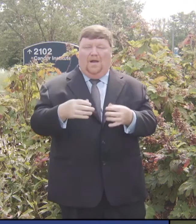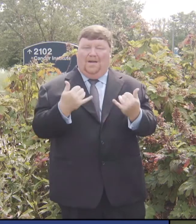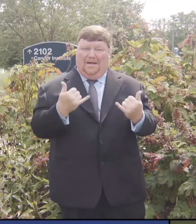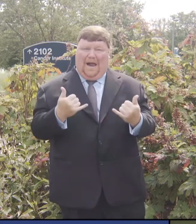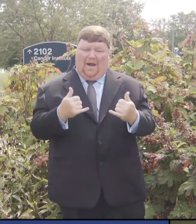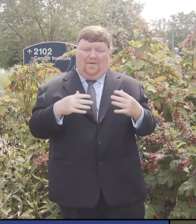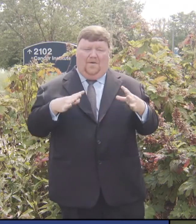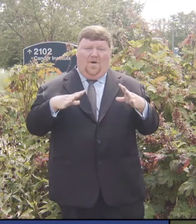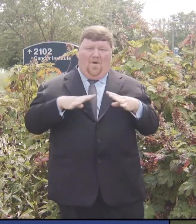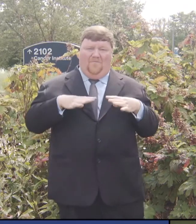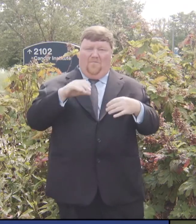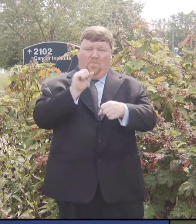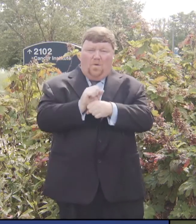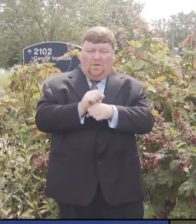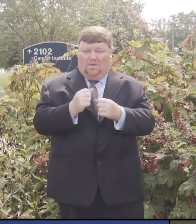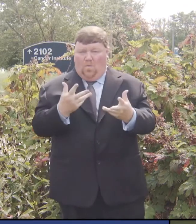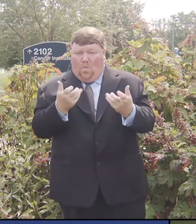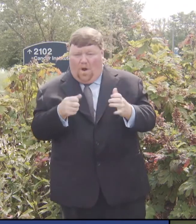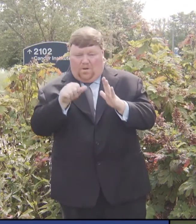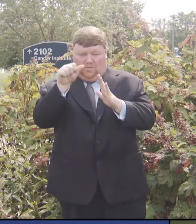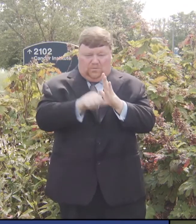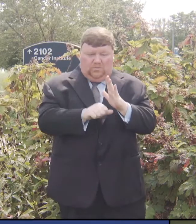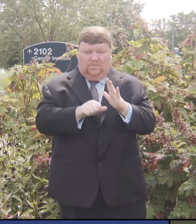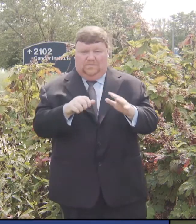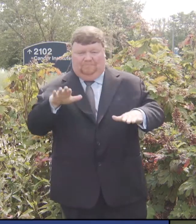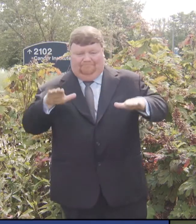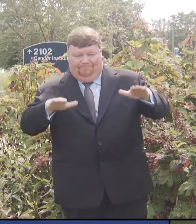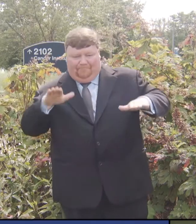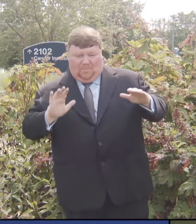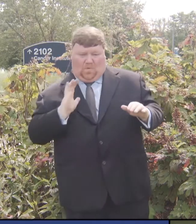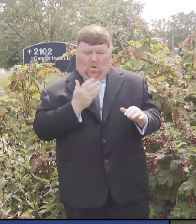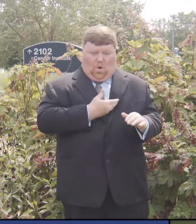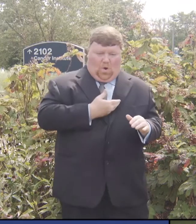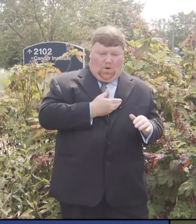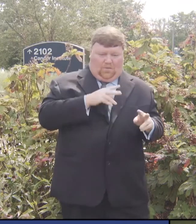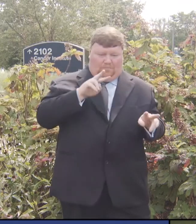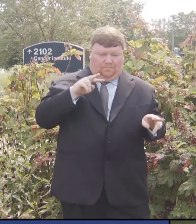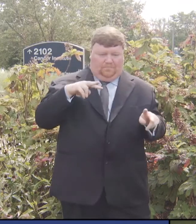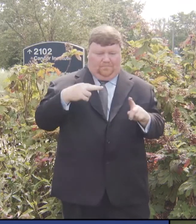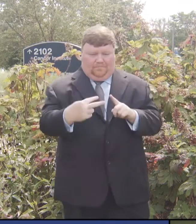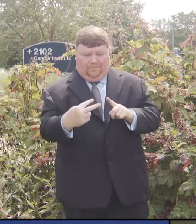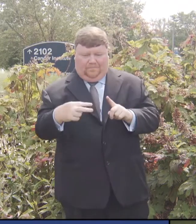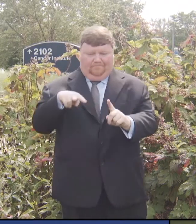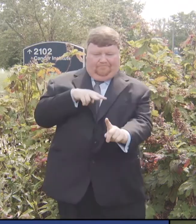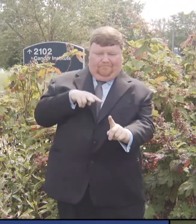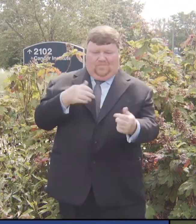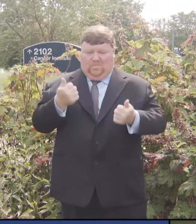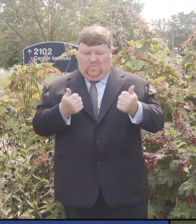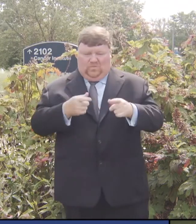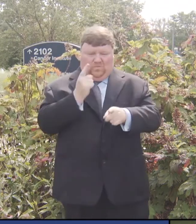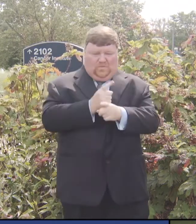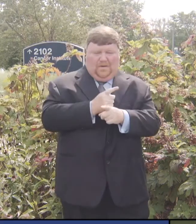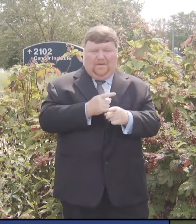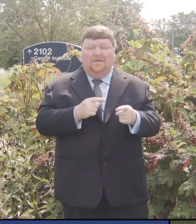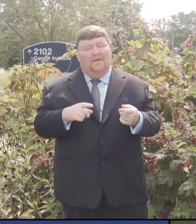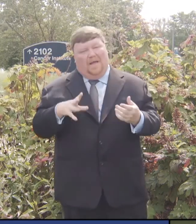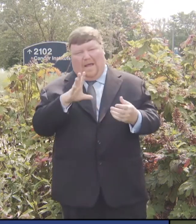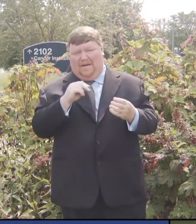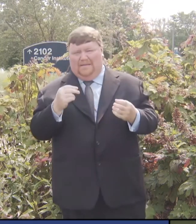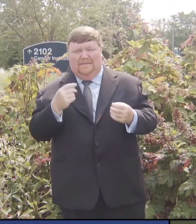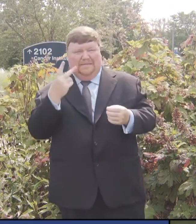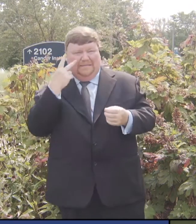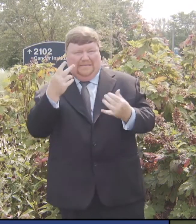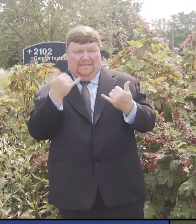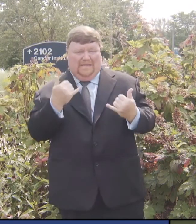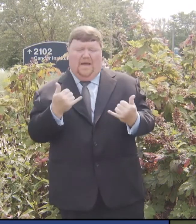to try to have their elective surgery, and we're trying to balance from a hospital perspective what's the right way to do this. And many of us, as you're reading about in the news